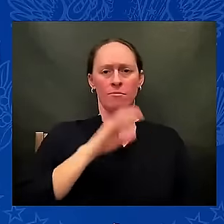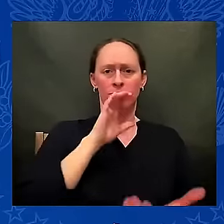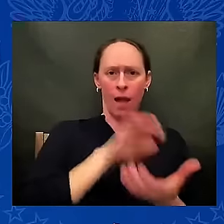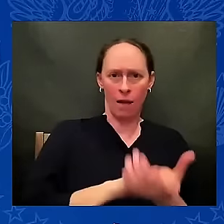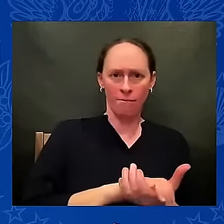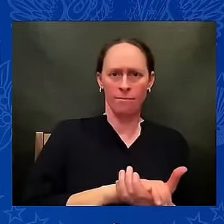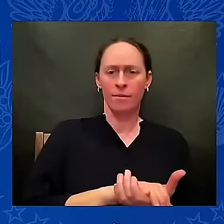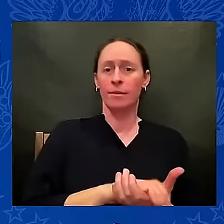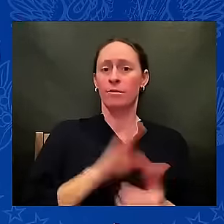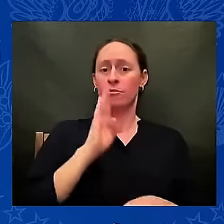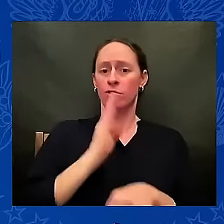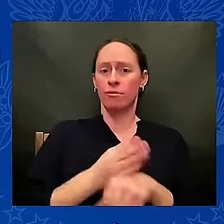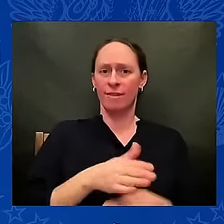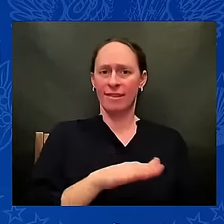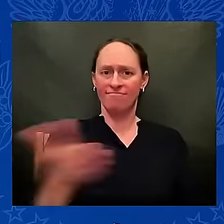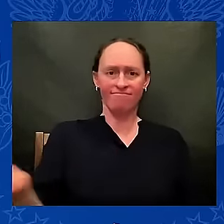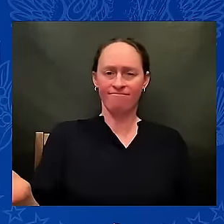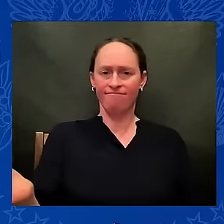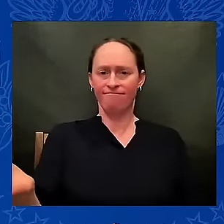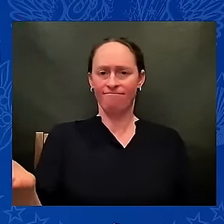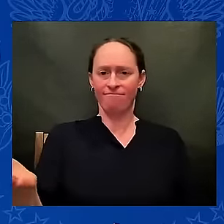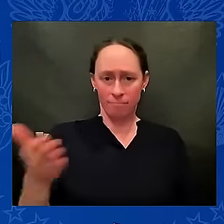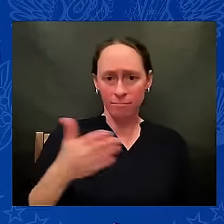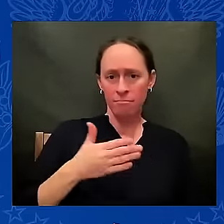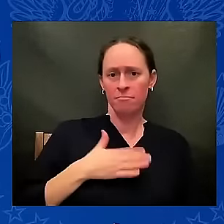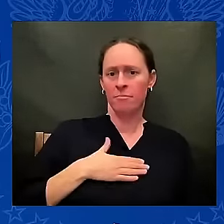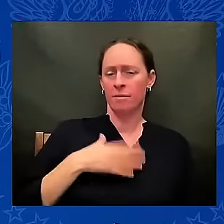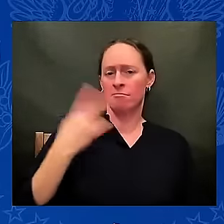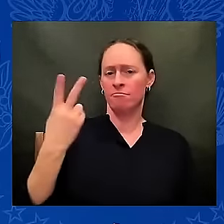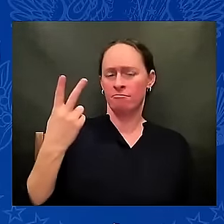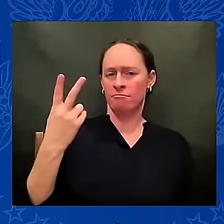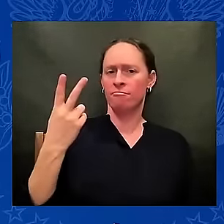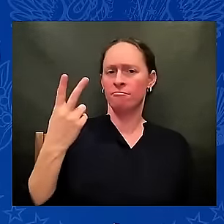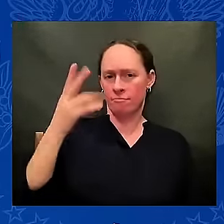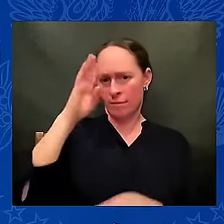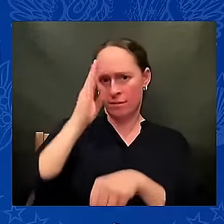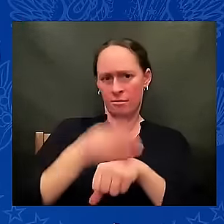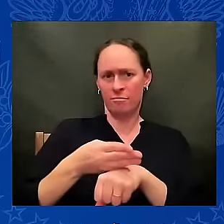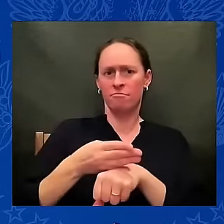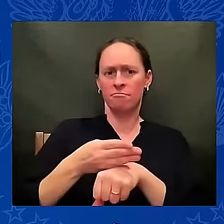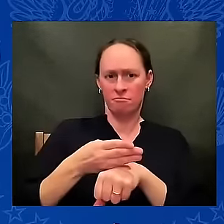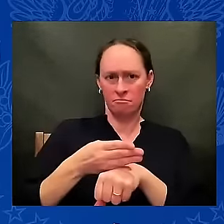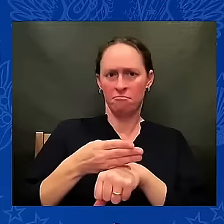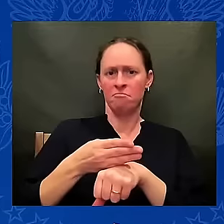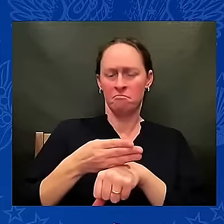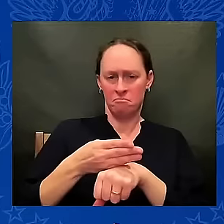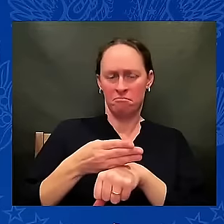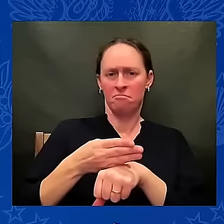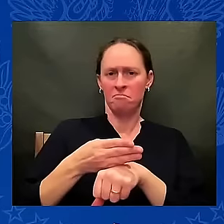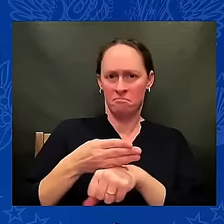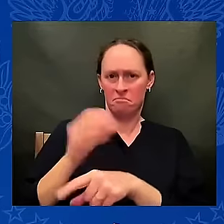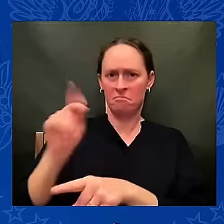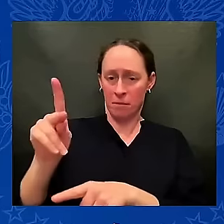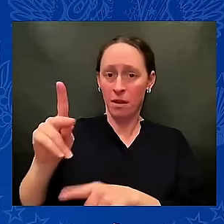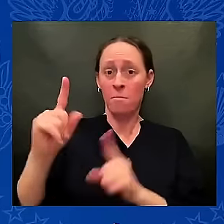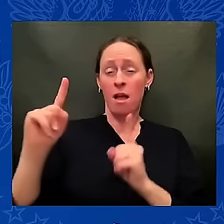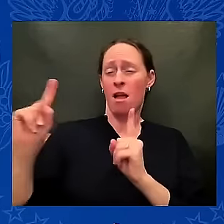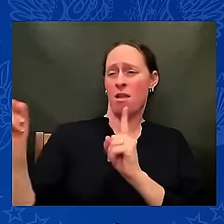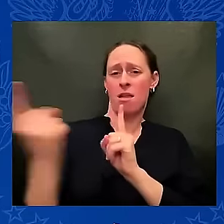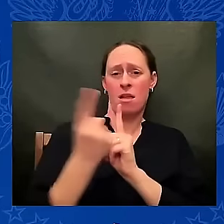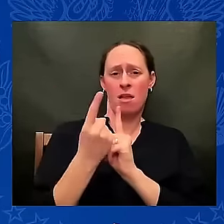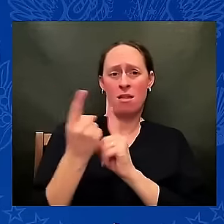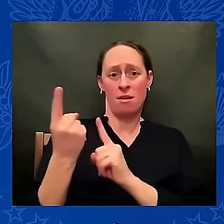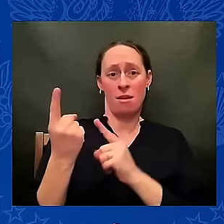was, Joe, it is not Indians. It's Indian nations. He was